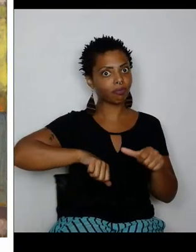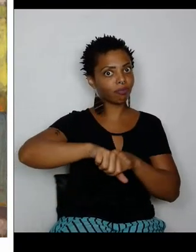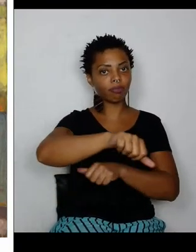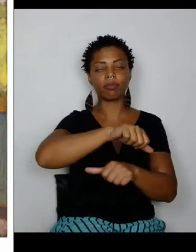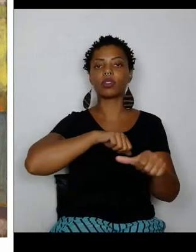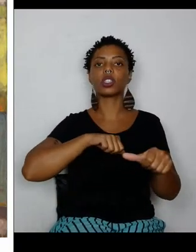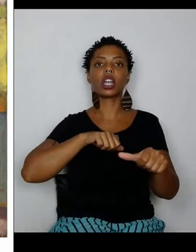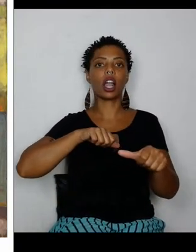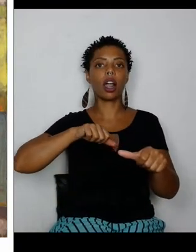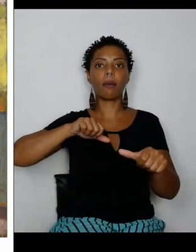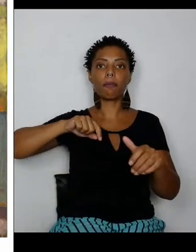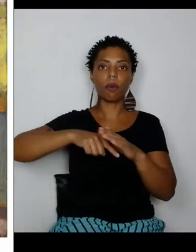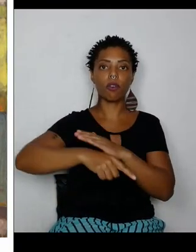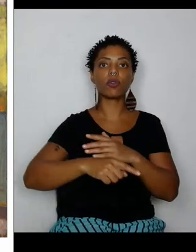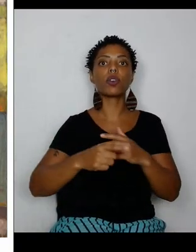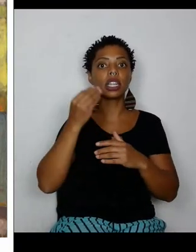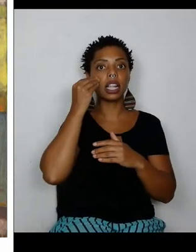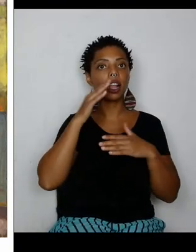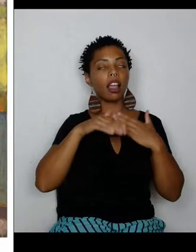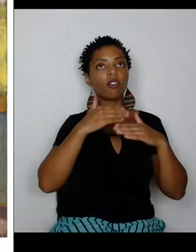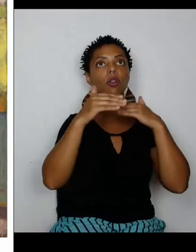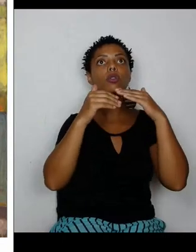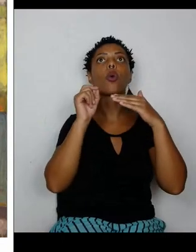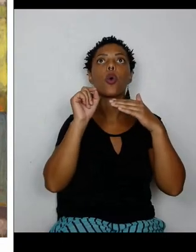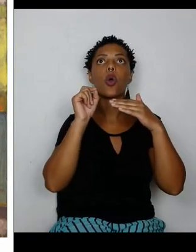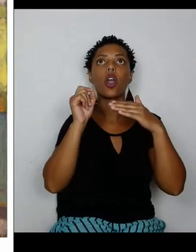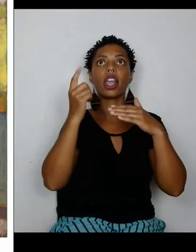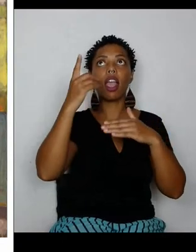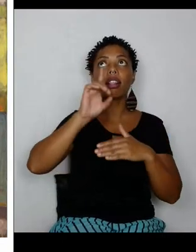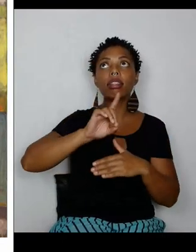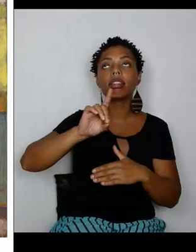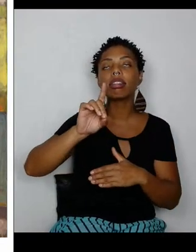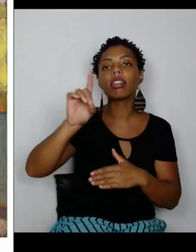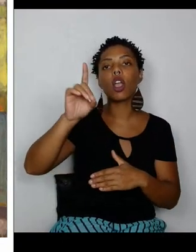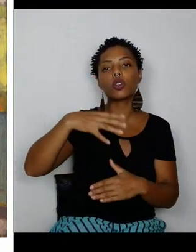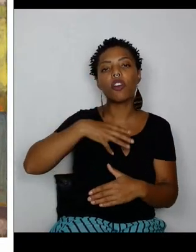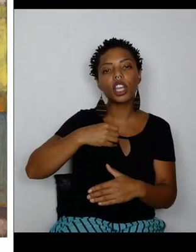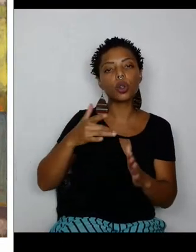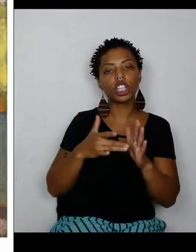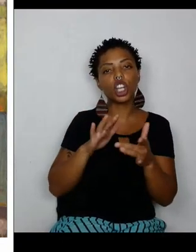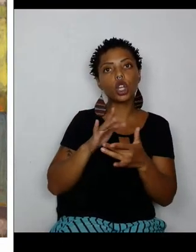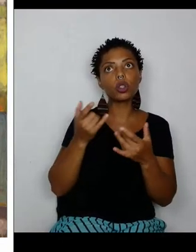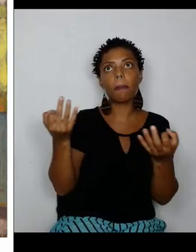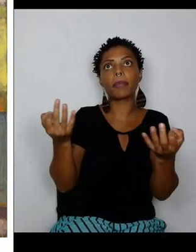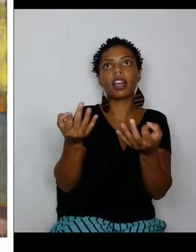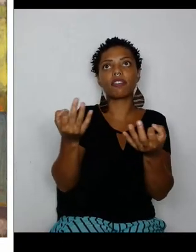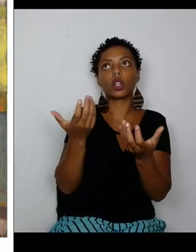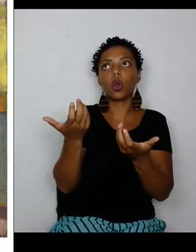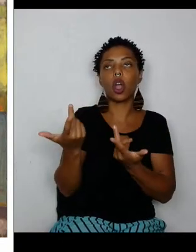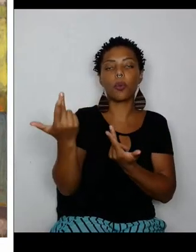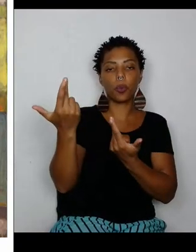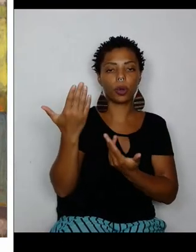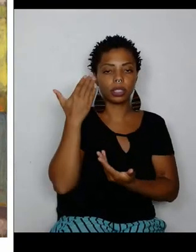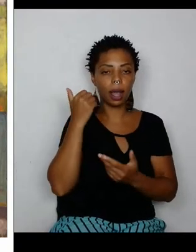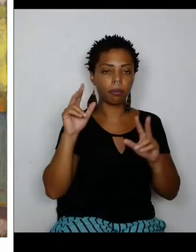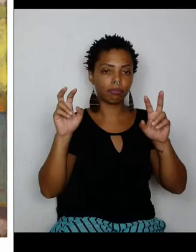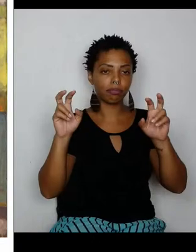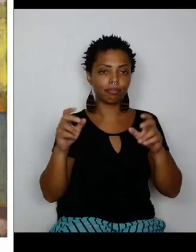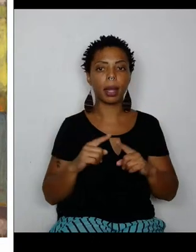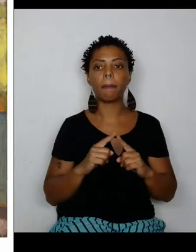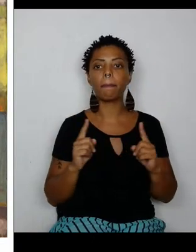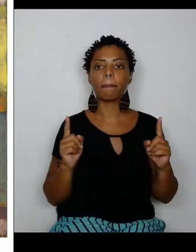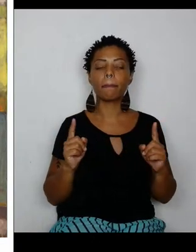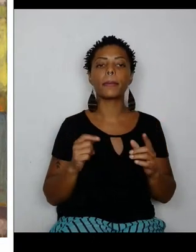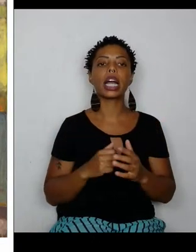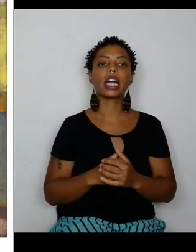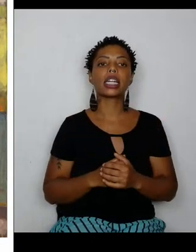of man of the son of god as the type of the ideal at the end of his martyrdom the new self will be